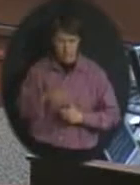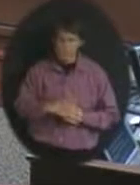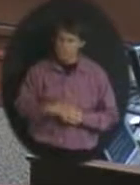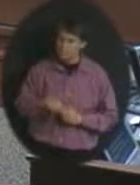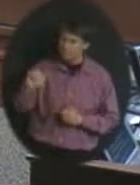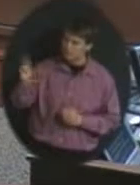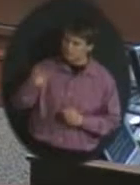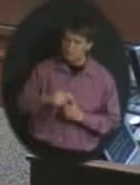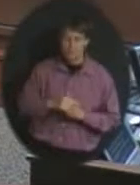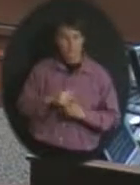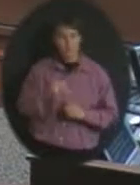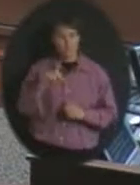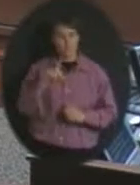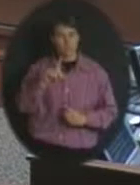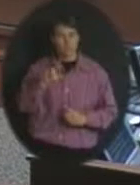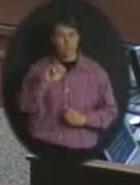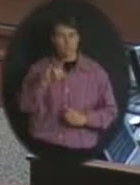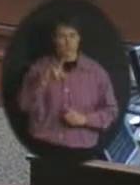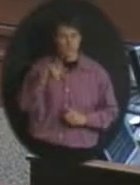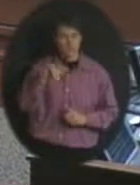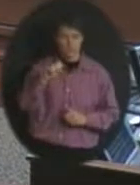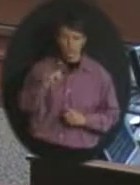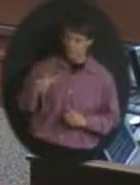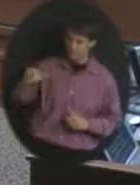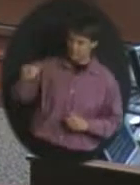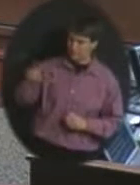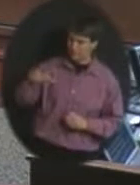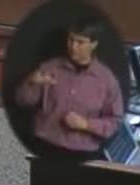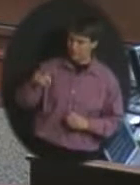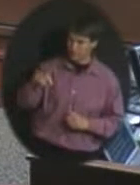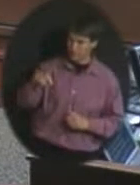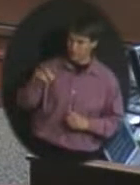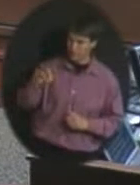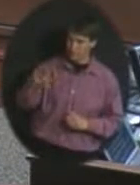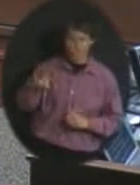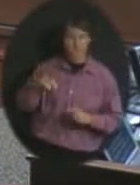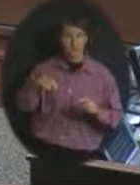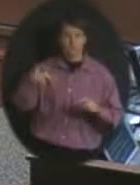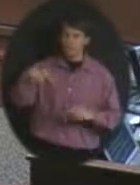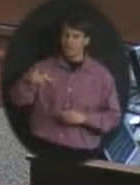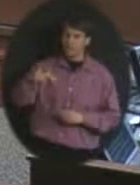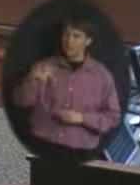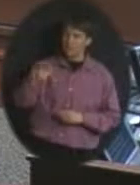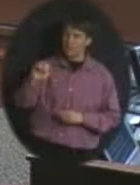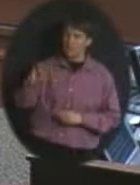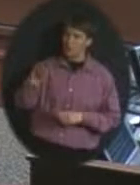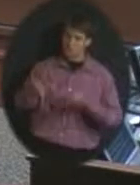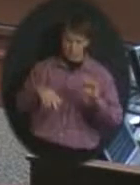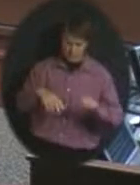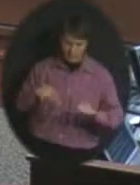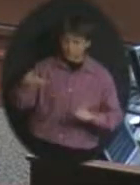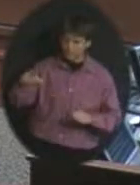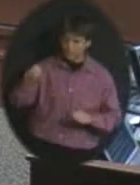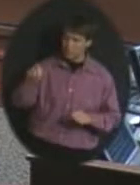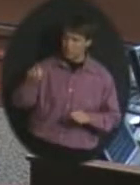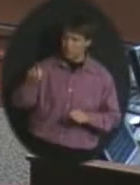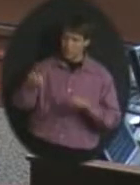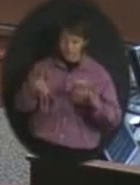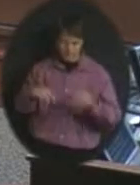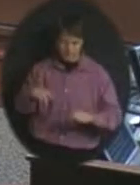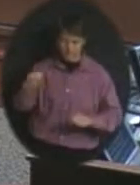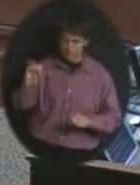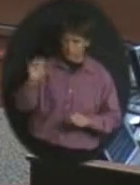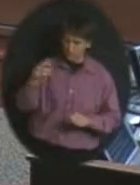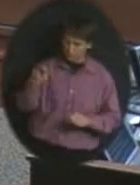Ms. Hibbs, I have a motion by Dr. Daniels and a second by Mr. Poland. Would you call the roll, please? Mr. Parker? Yes. Mr. Poland? Yes. Mr.